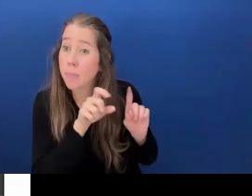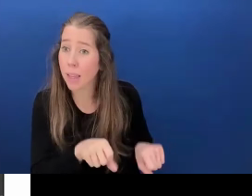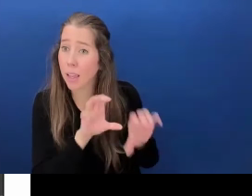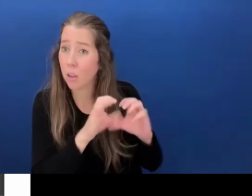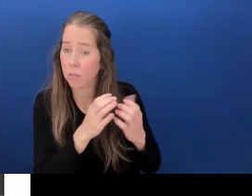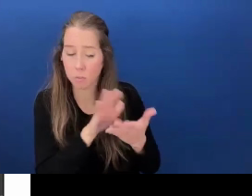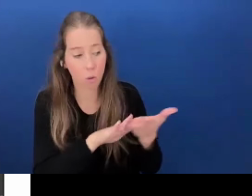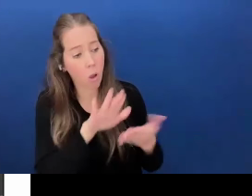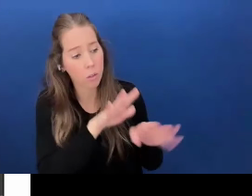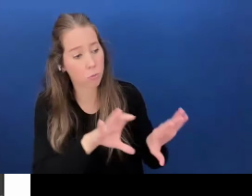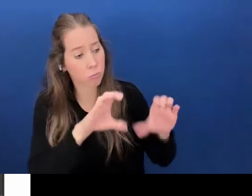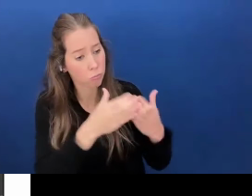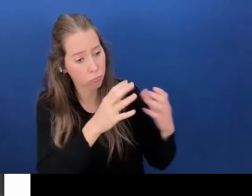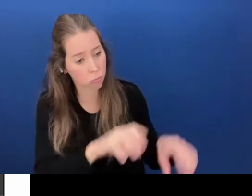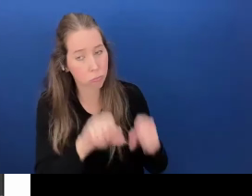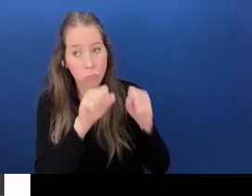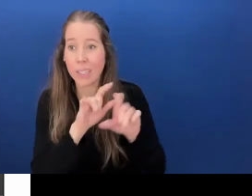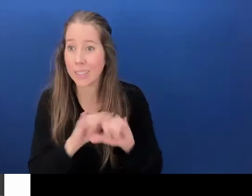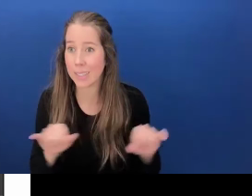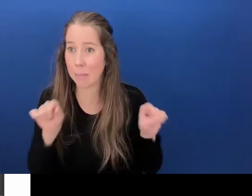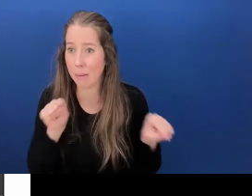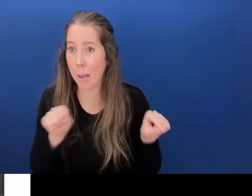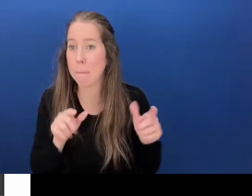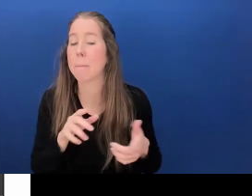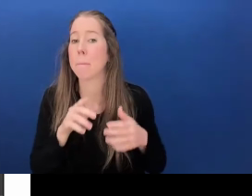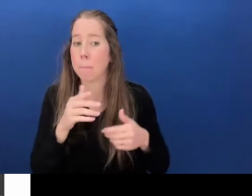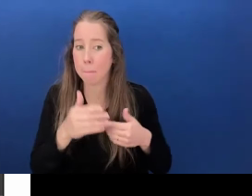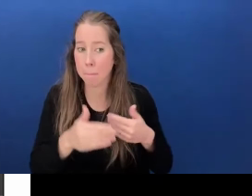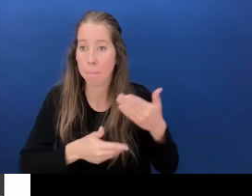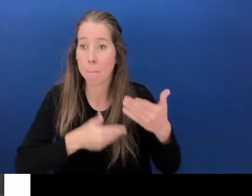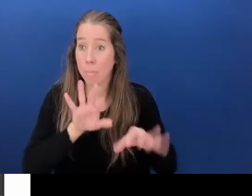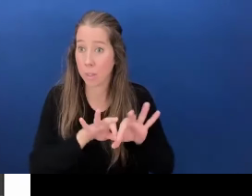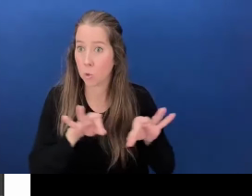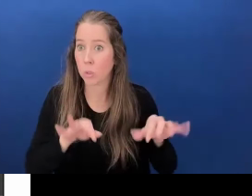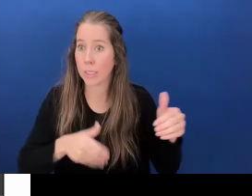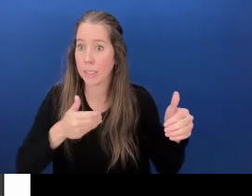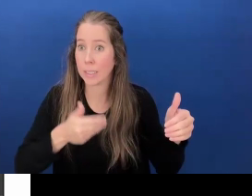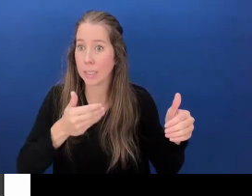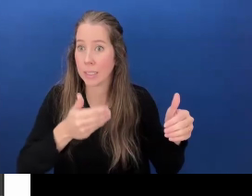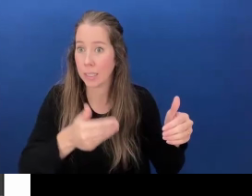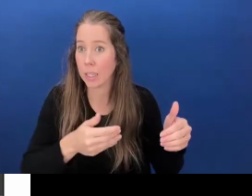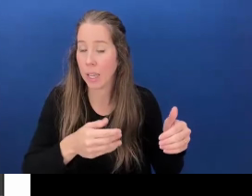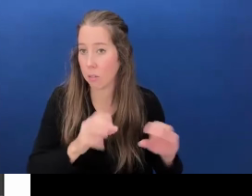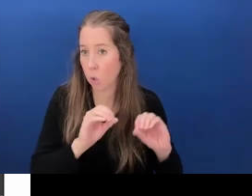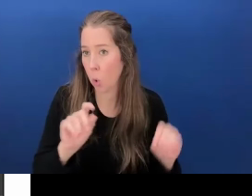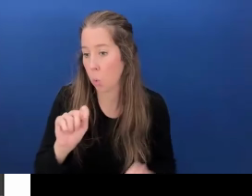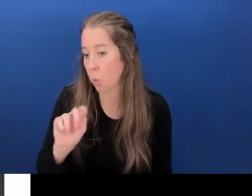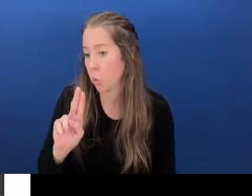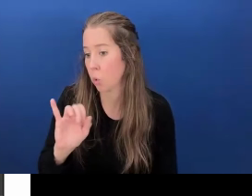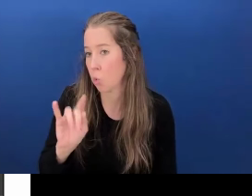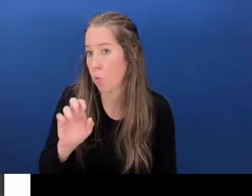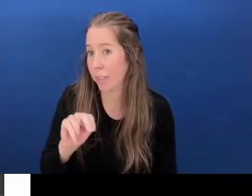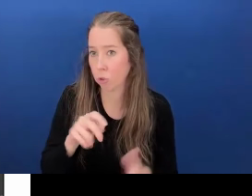same time. So that's a way for them to make progress towards their degree without having to incur any tuition costs. And